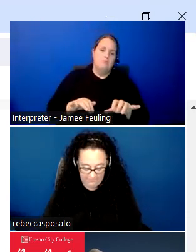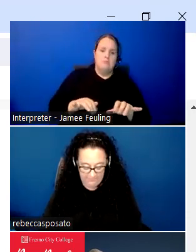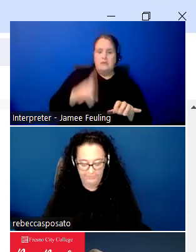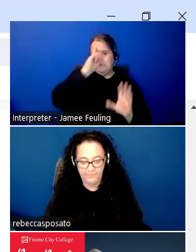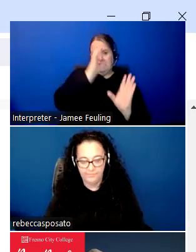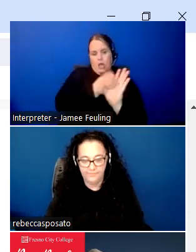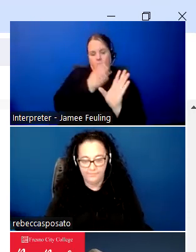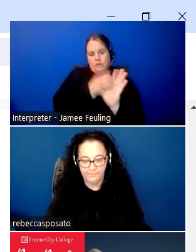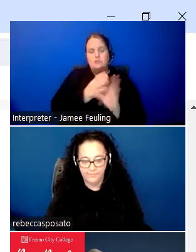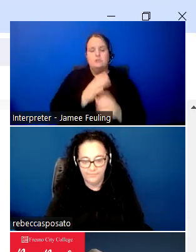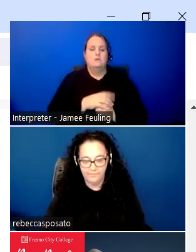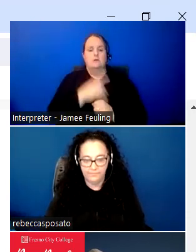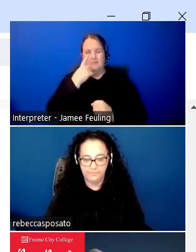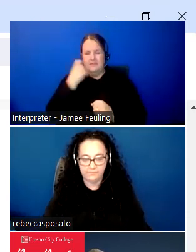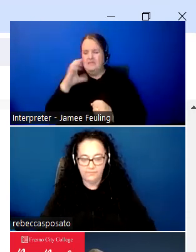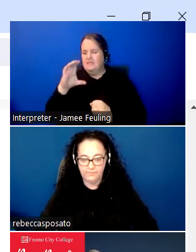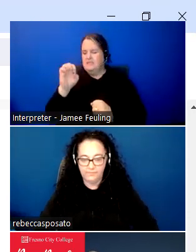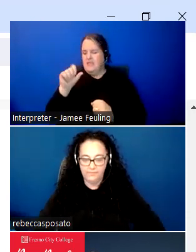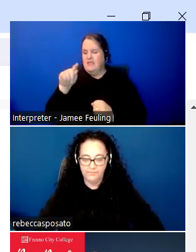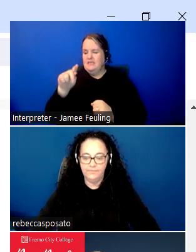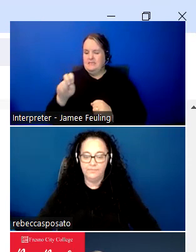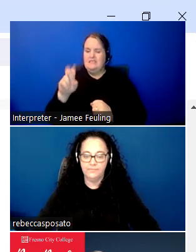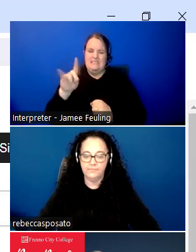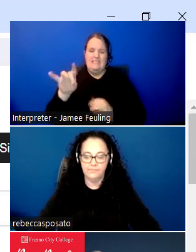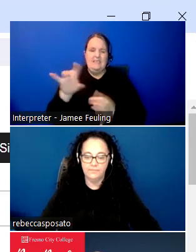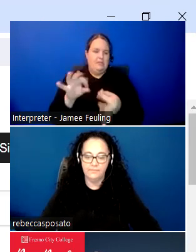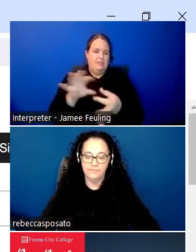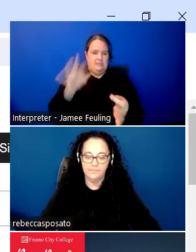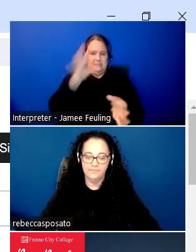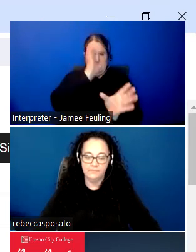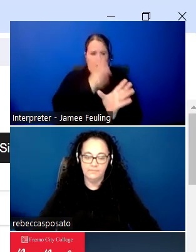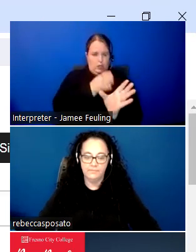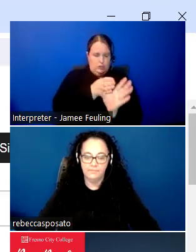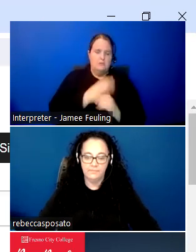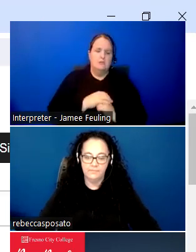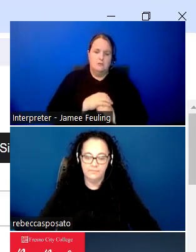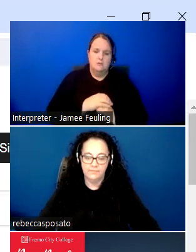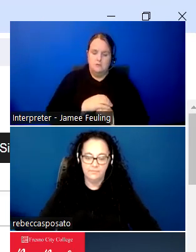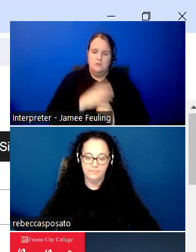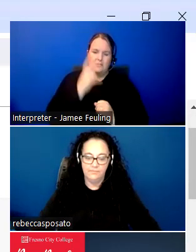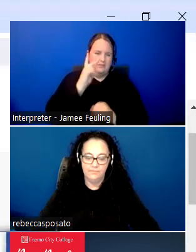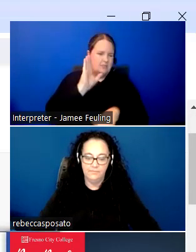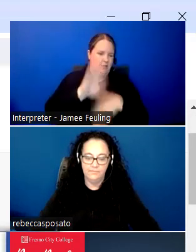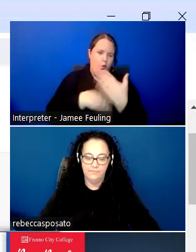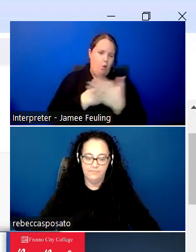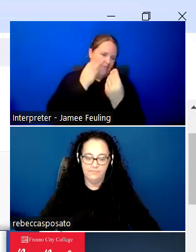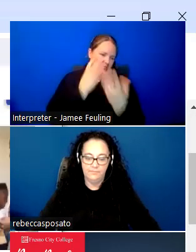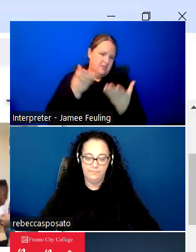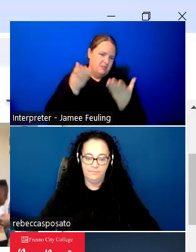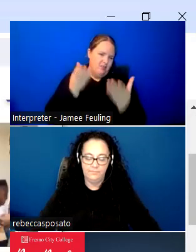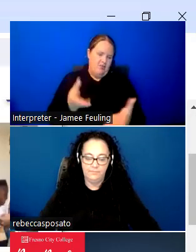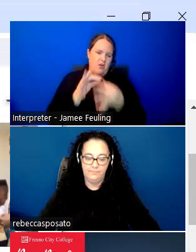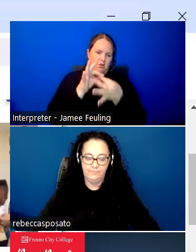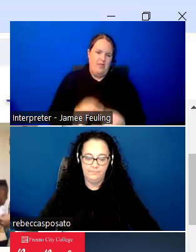psychology because Celeste had mentioned psychology. And as you saw, it gave all this information about